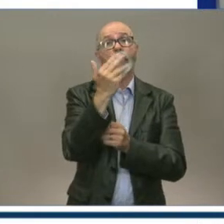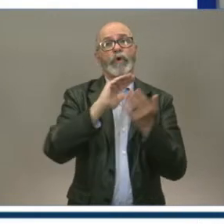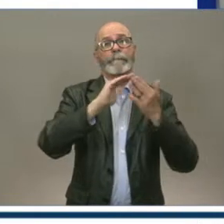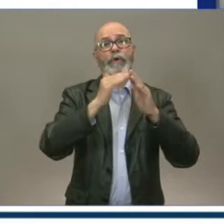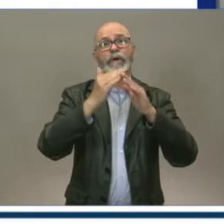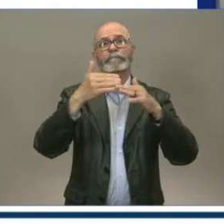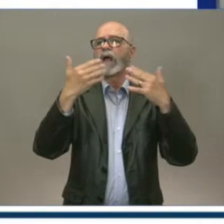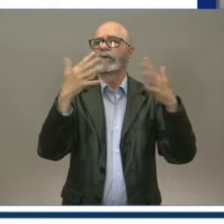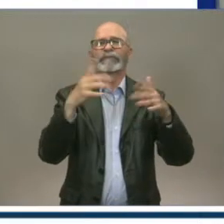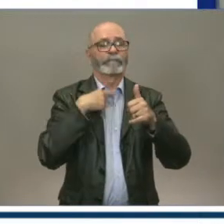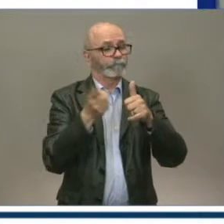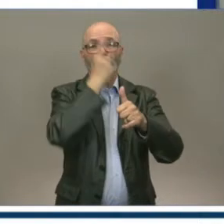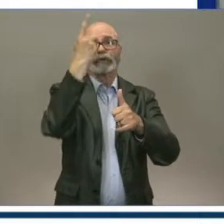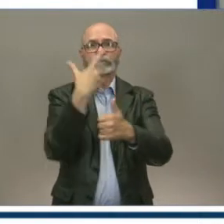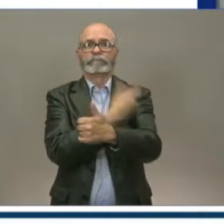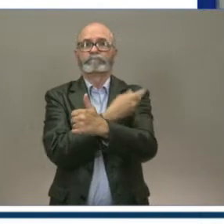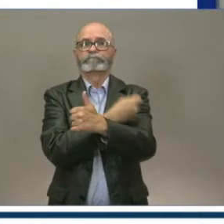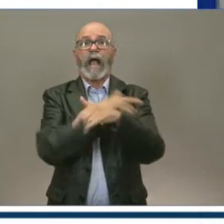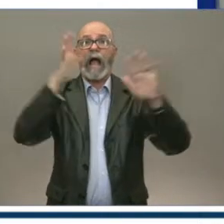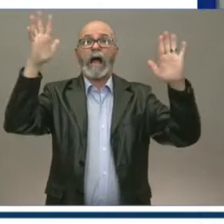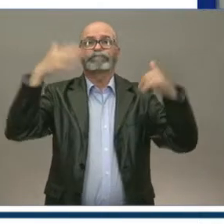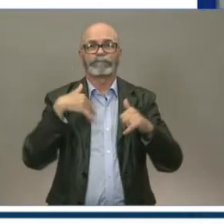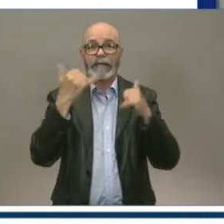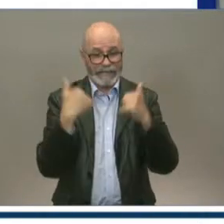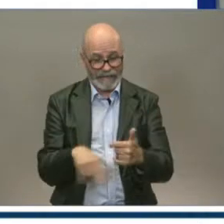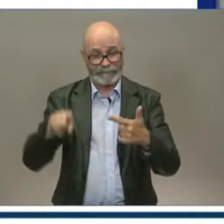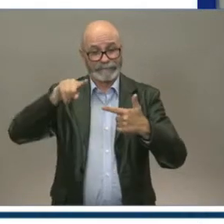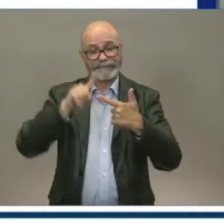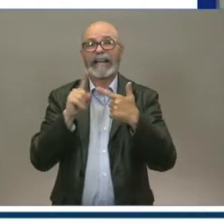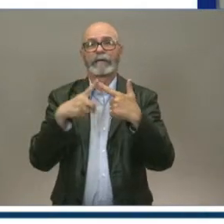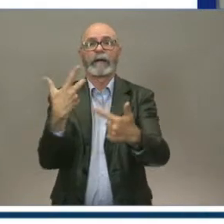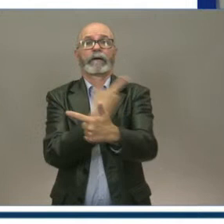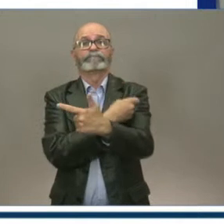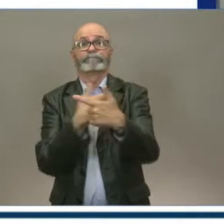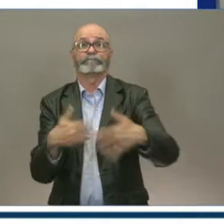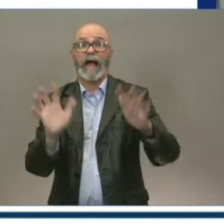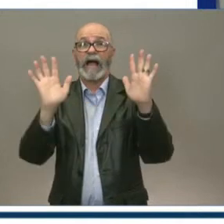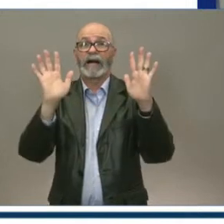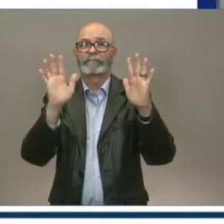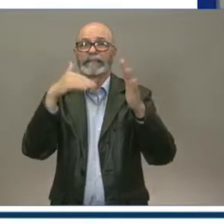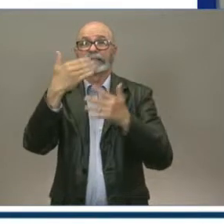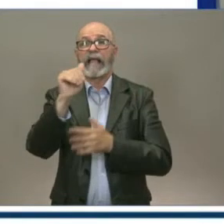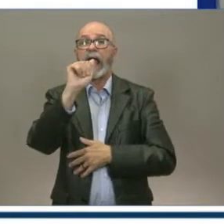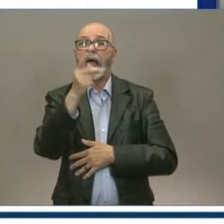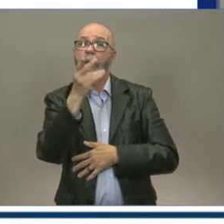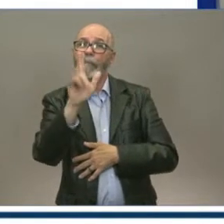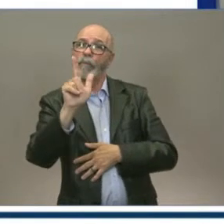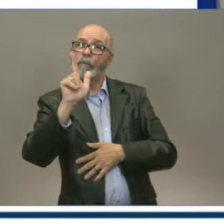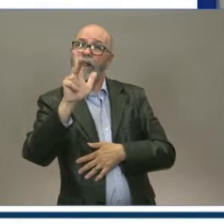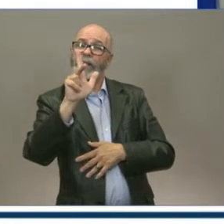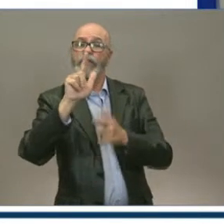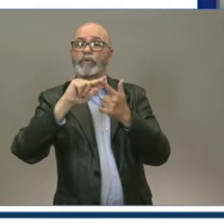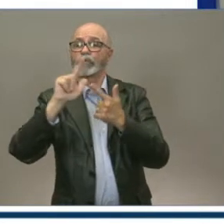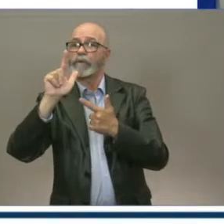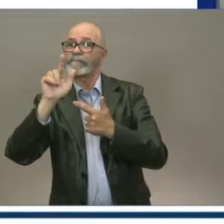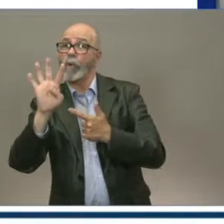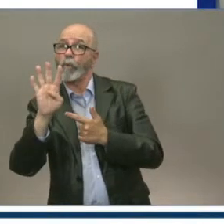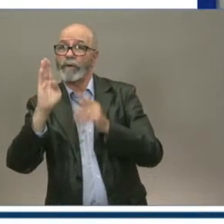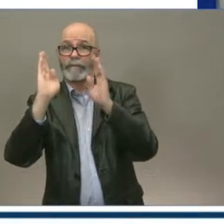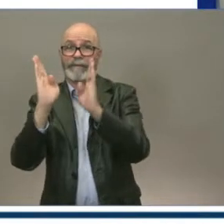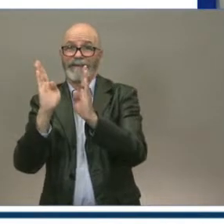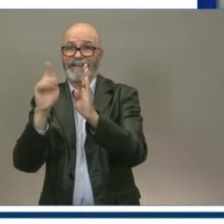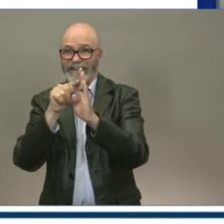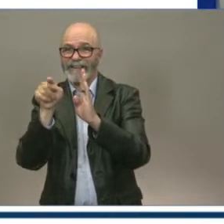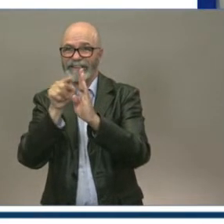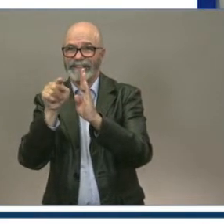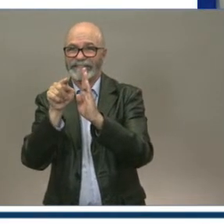dose. On April 23rd and 24th, the Mi'kmaq Native Friendship in Halifax will also offer a vaccine